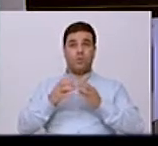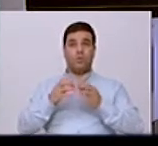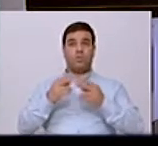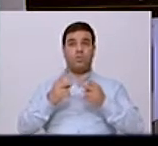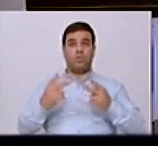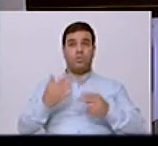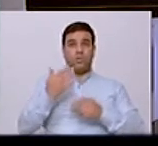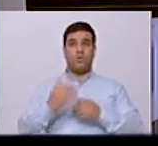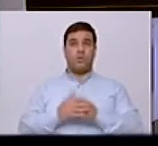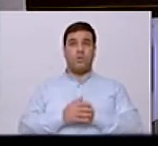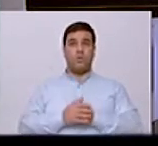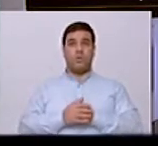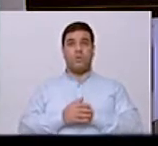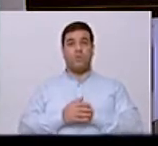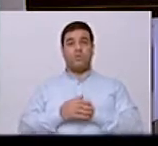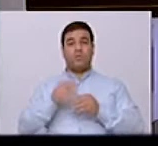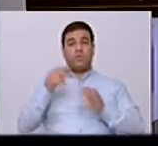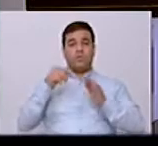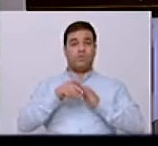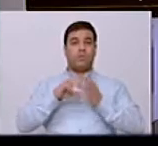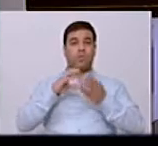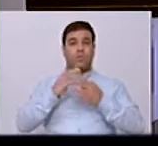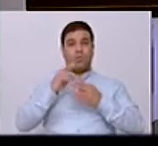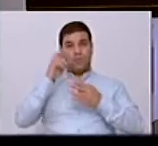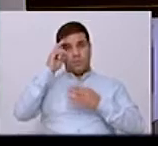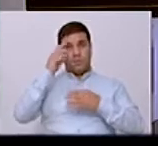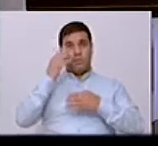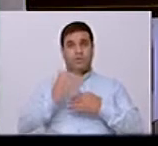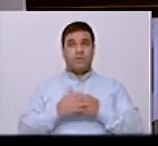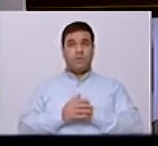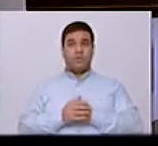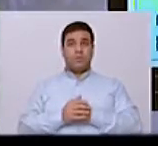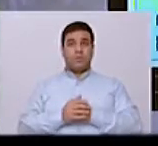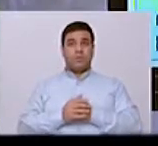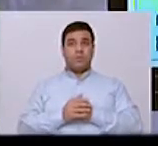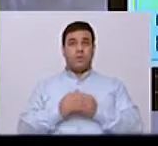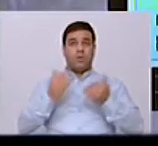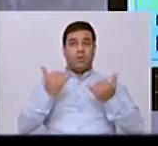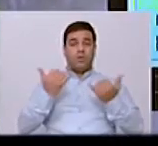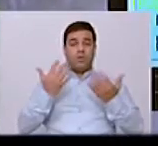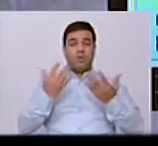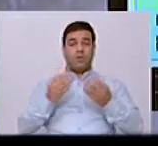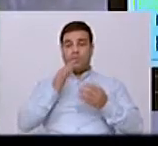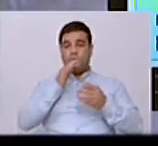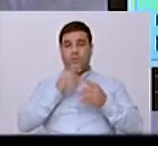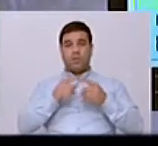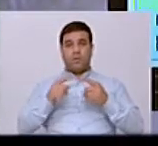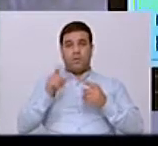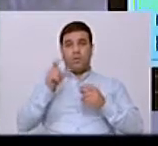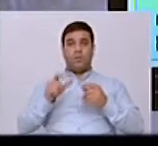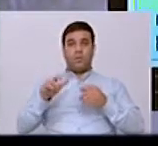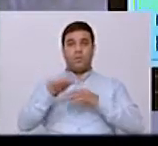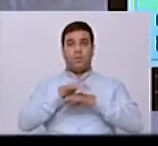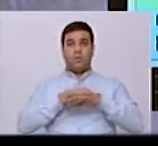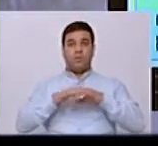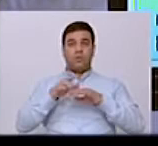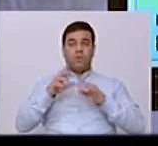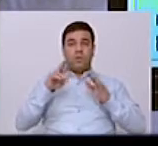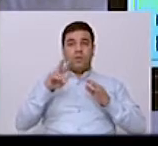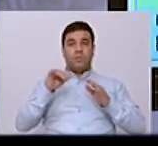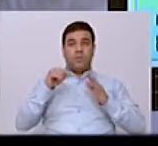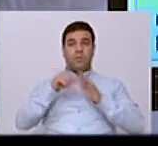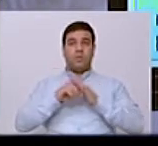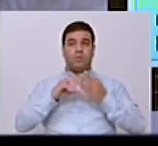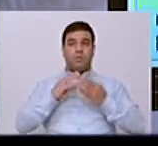qiladi. Xo'sh, neftni eksport qiluvchi davlatlar hozirgi vaqtda aholi jon boshiga yalpi ichki